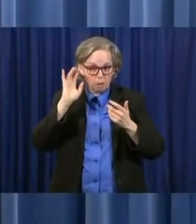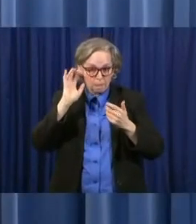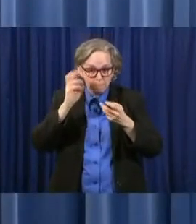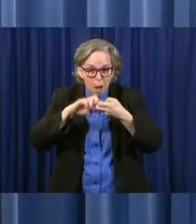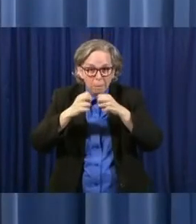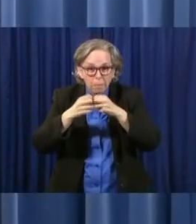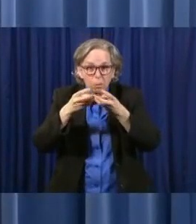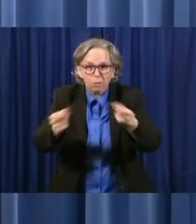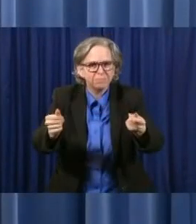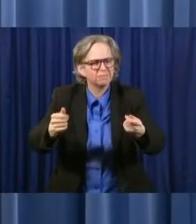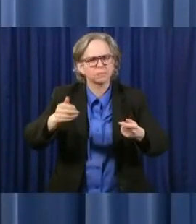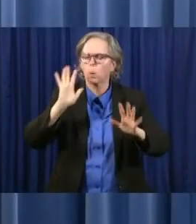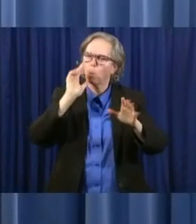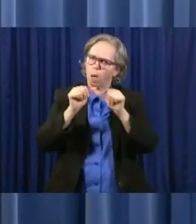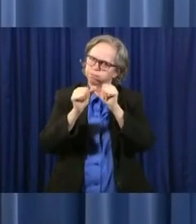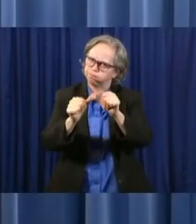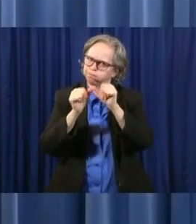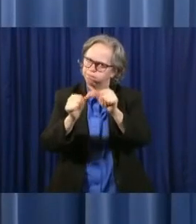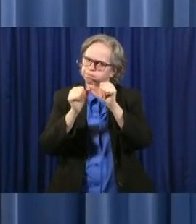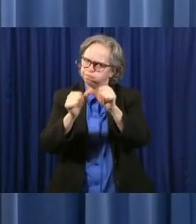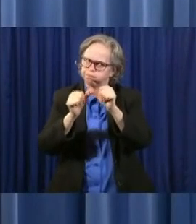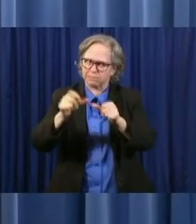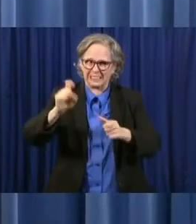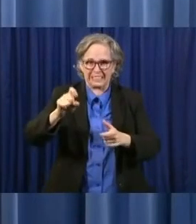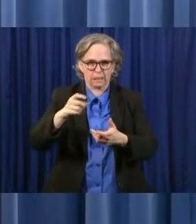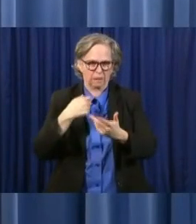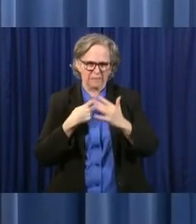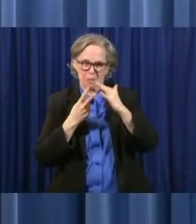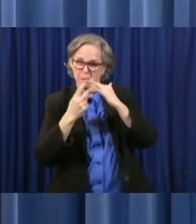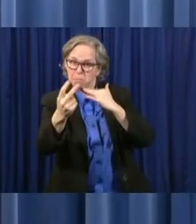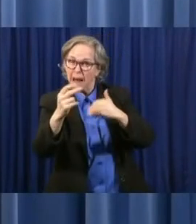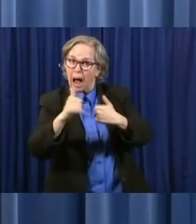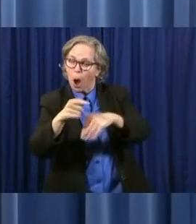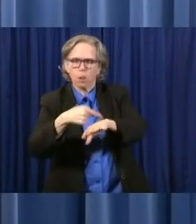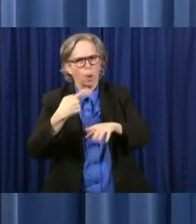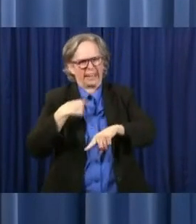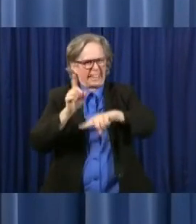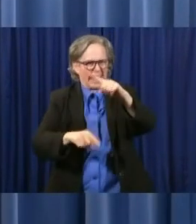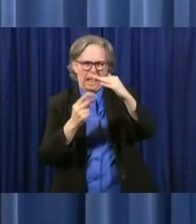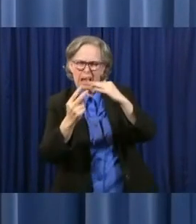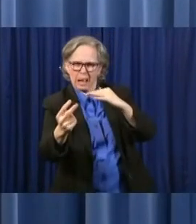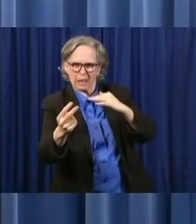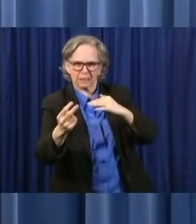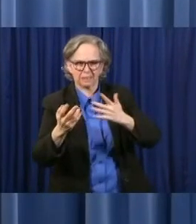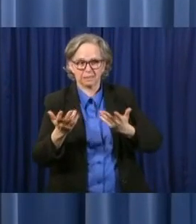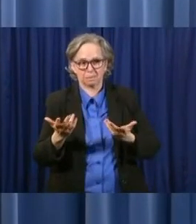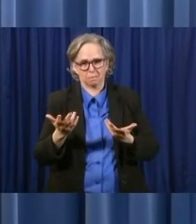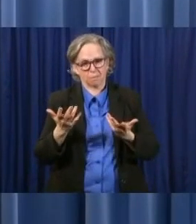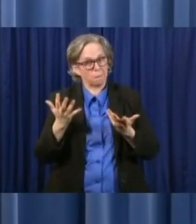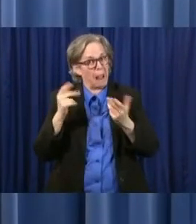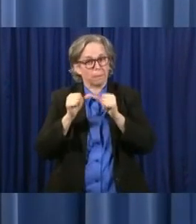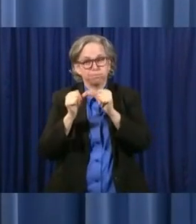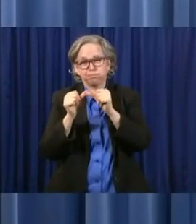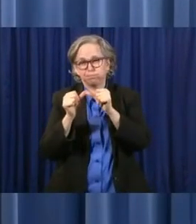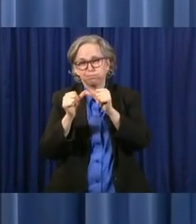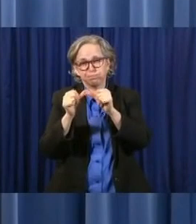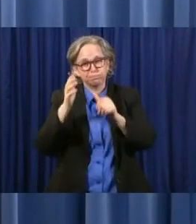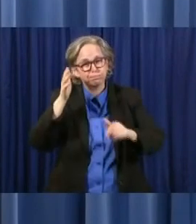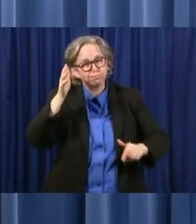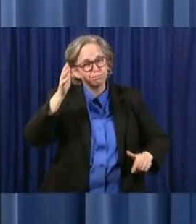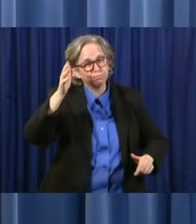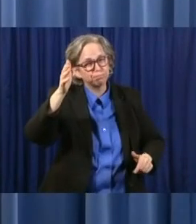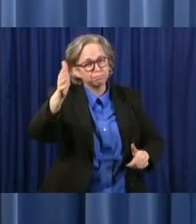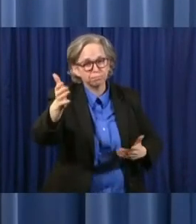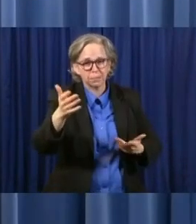It could be, we don't really know, but could be a long, cold, lingering storm. And we should not use that